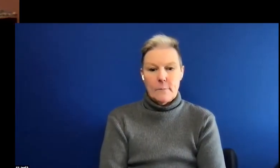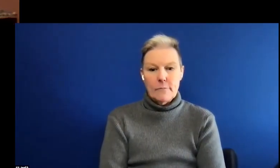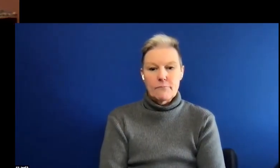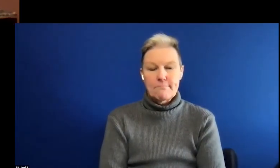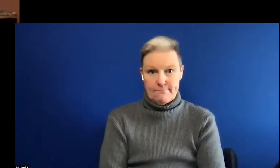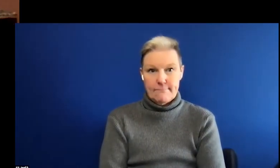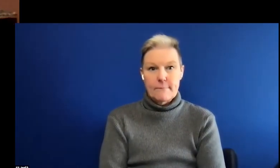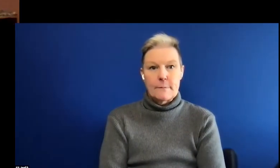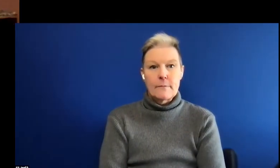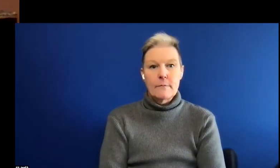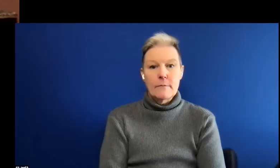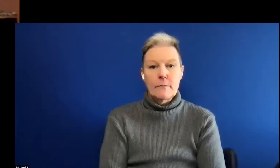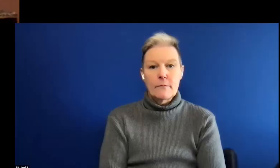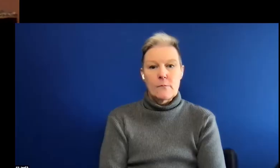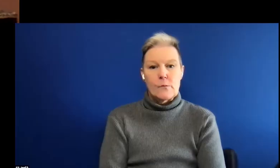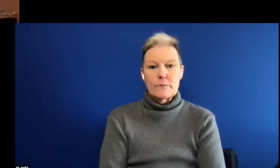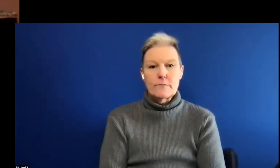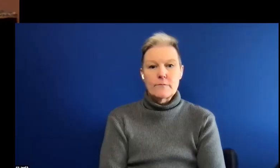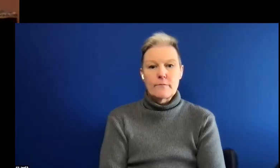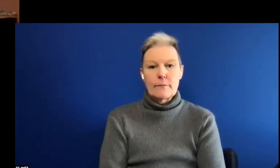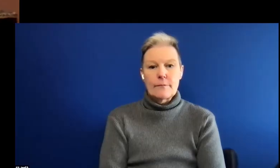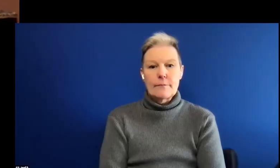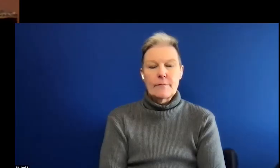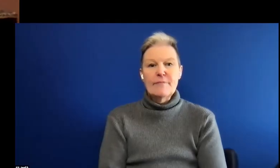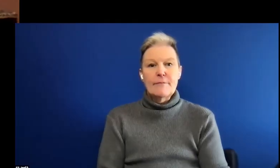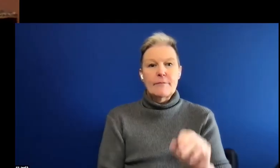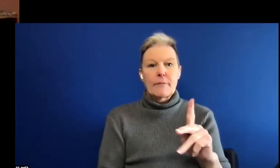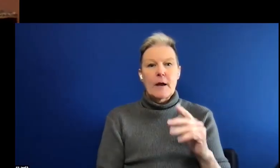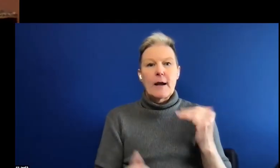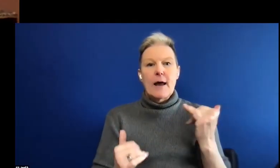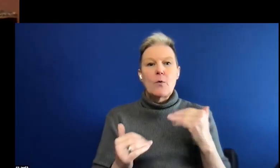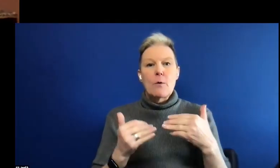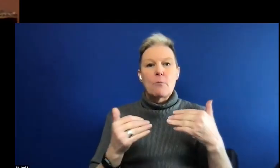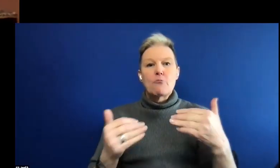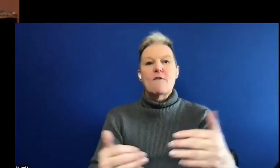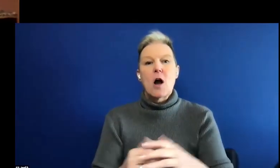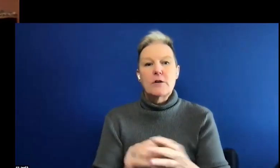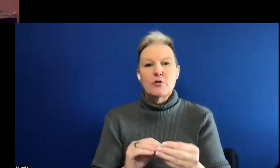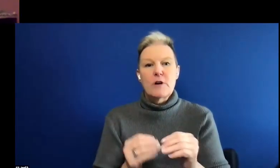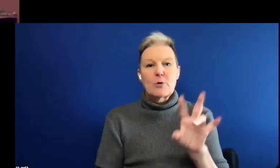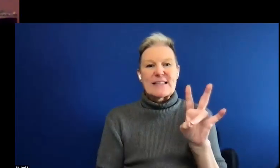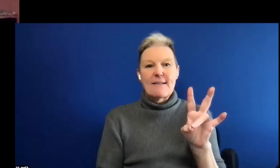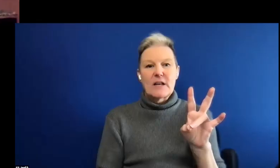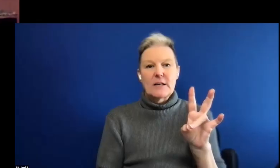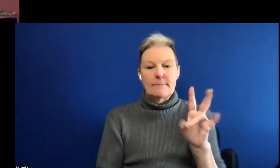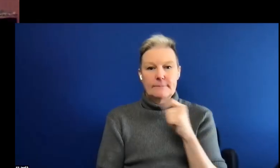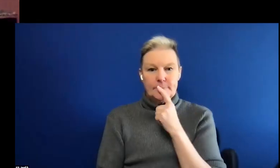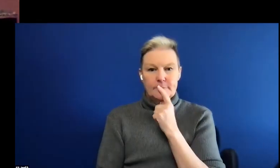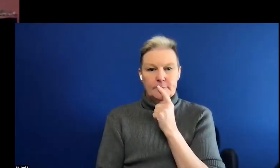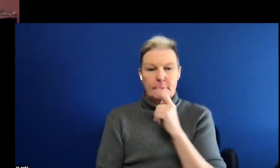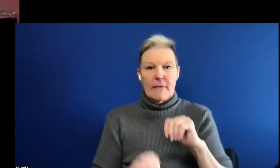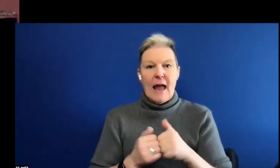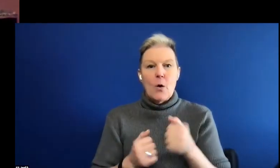Okay. Okay. All right, then we'll move on to question number 7. How